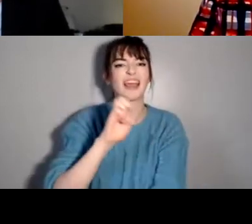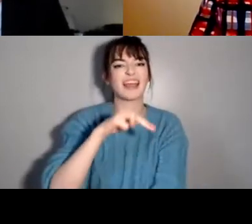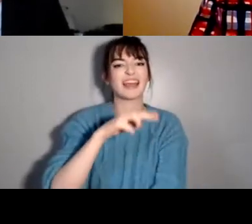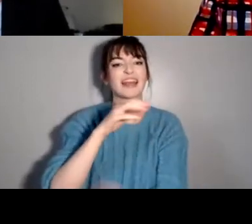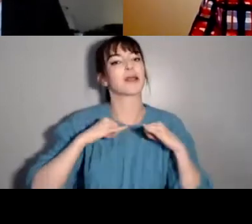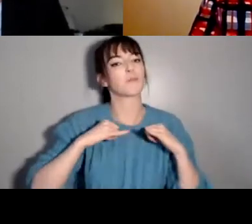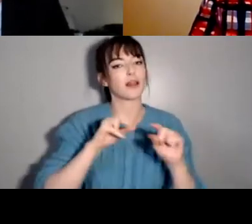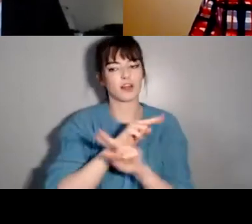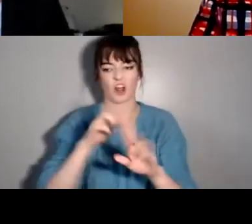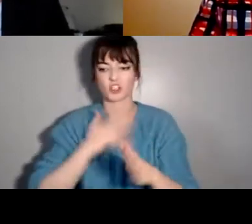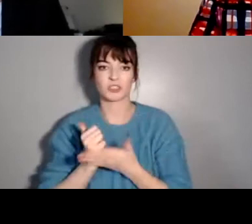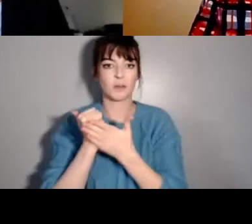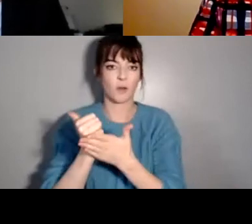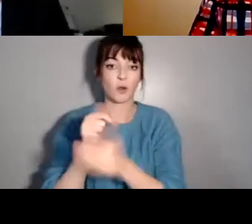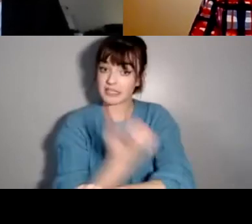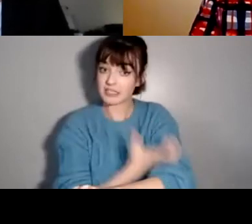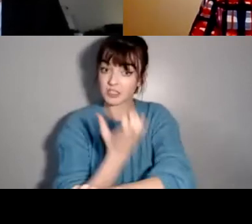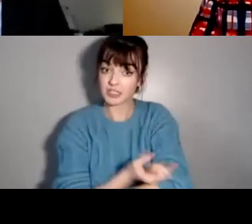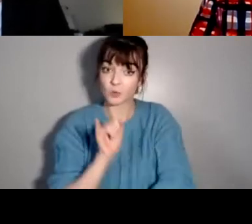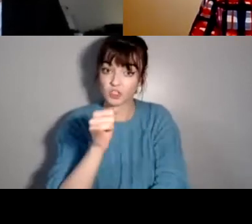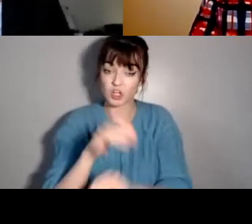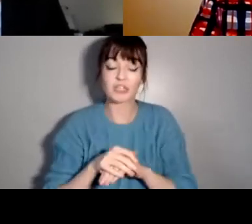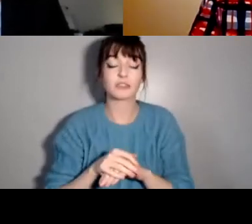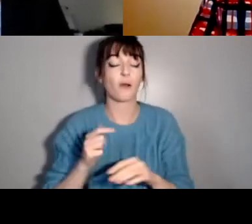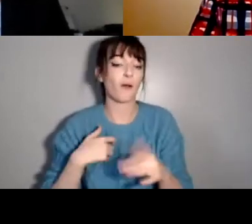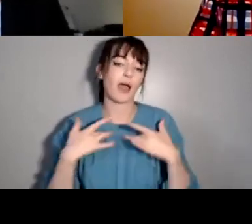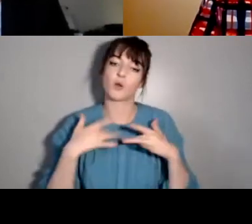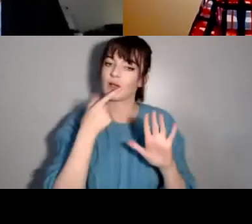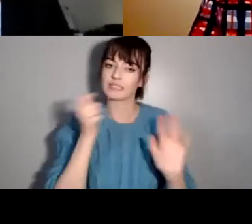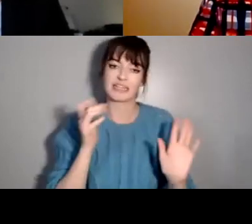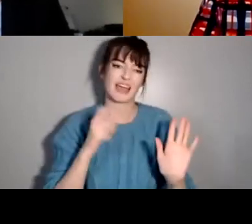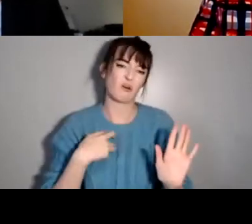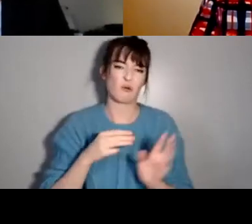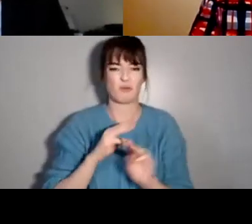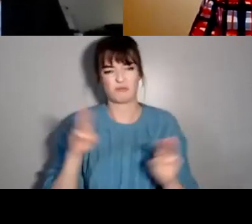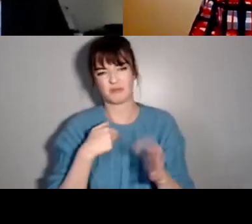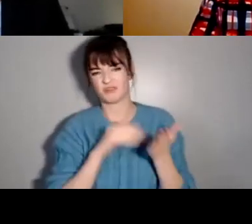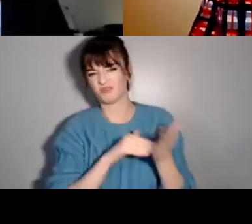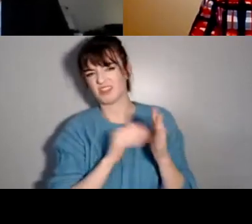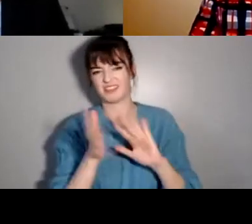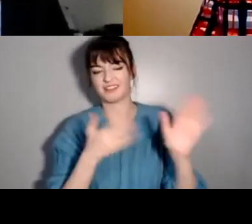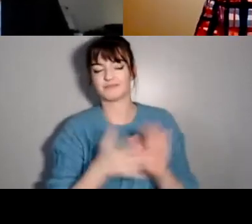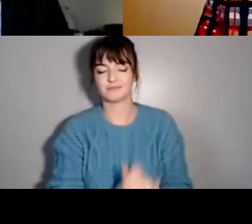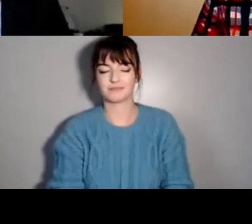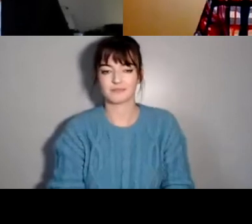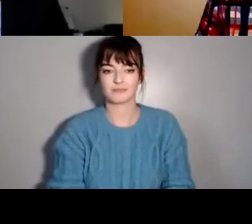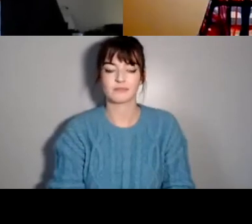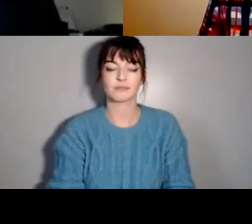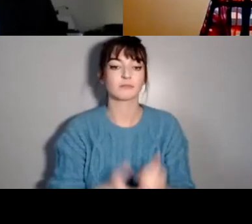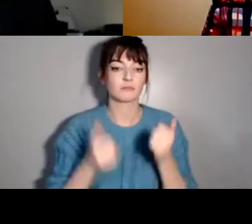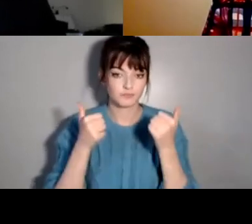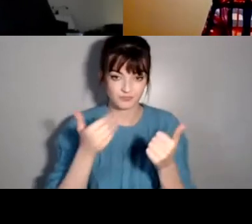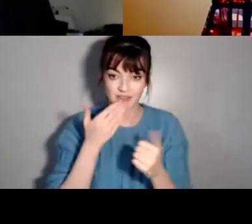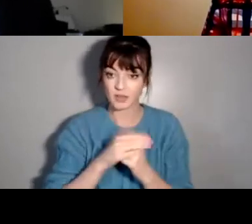continuous journey. And I wouldn't want to point fingers in any way to say that anybody's at a particular point in that journey. Great, thanks,